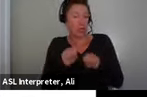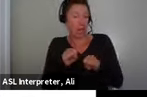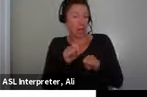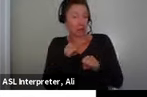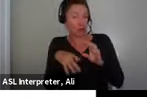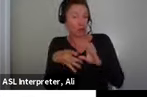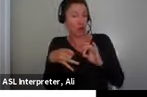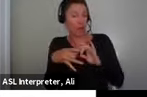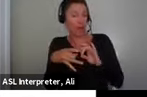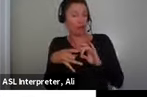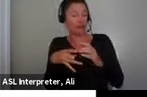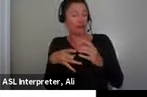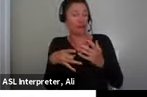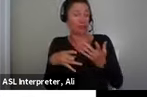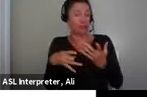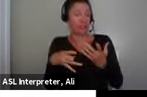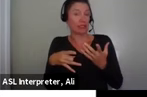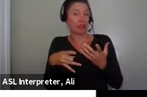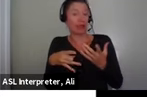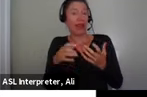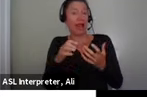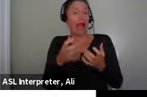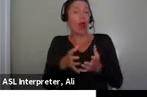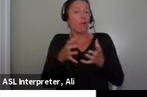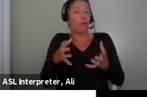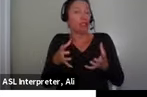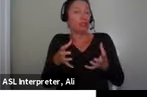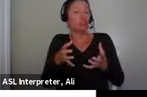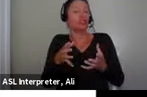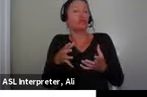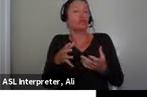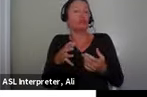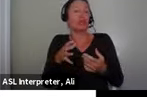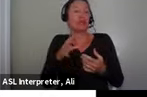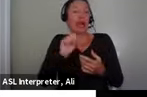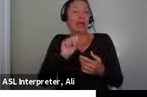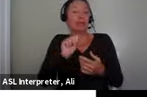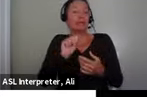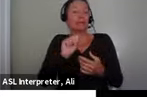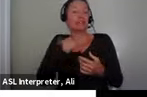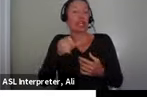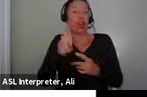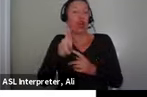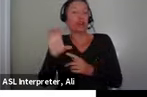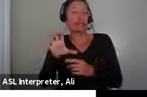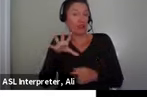as to what has been the involvement by the Santa Rosa Junior College?